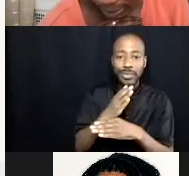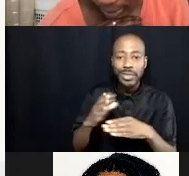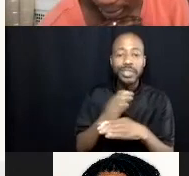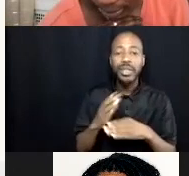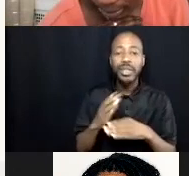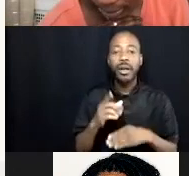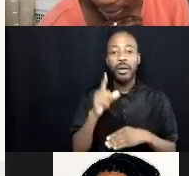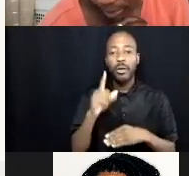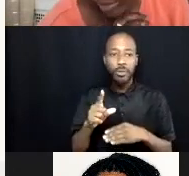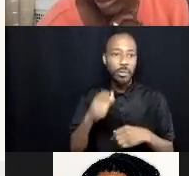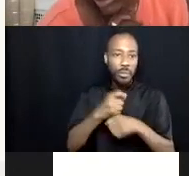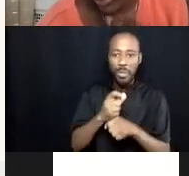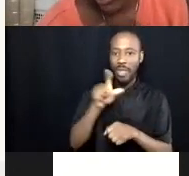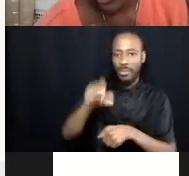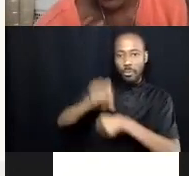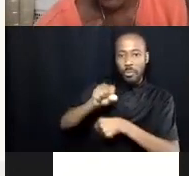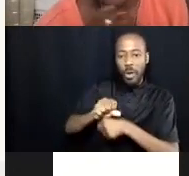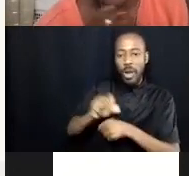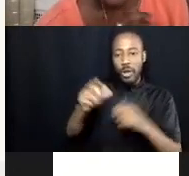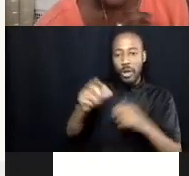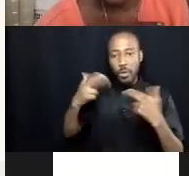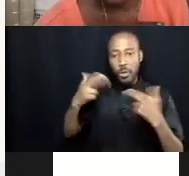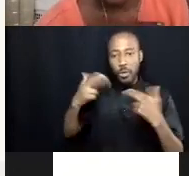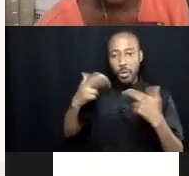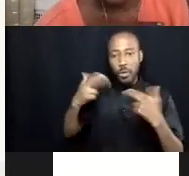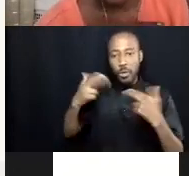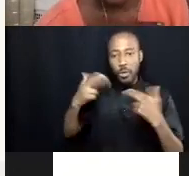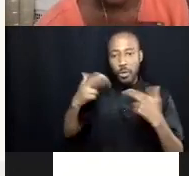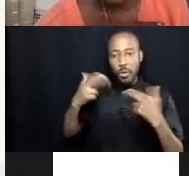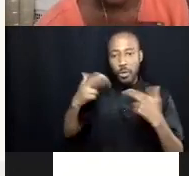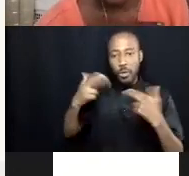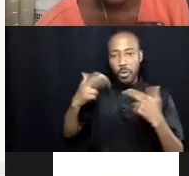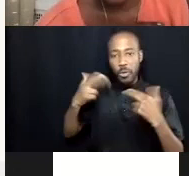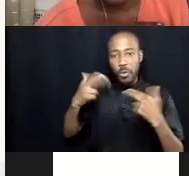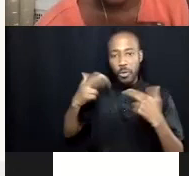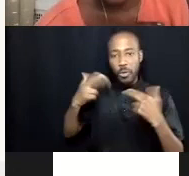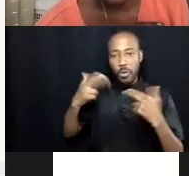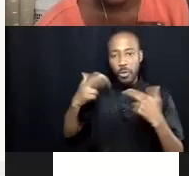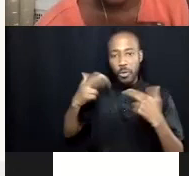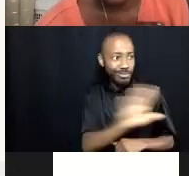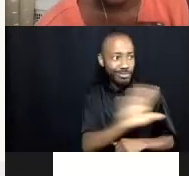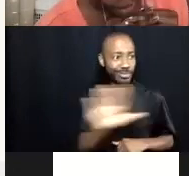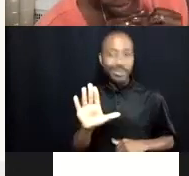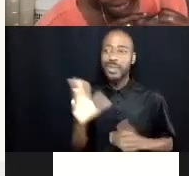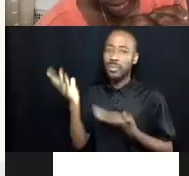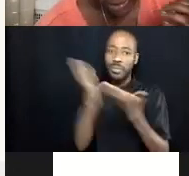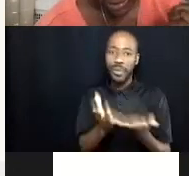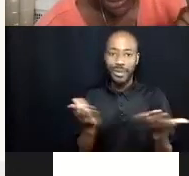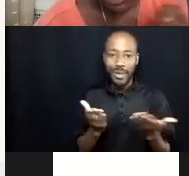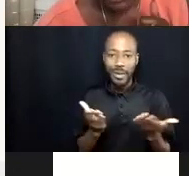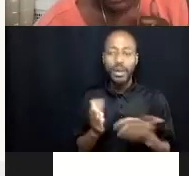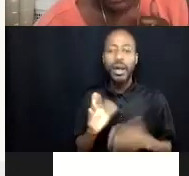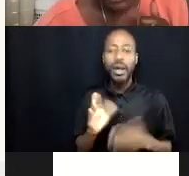this work, bringing faces and personal lived experiences to today's talk. My question is, how do you remain motivated in your